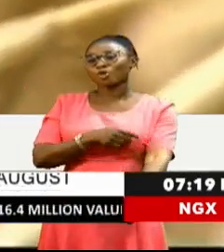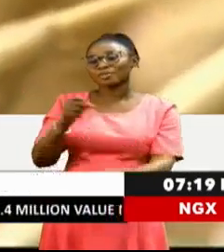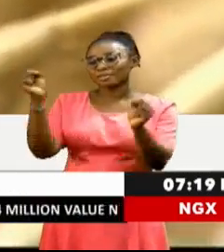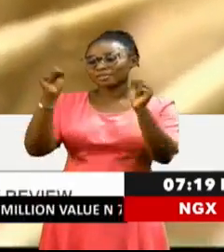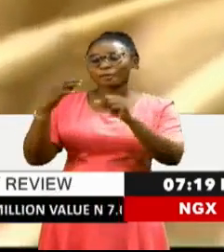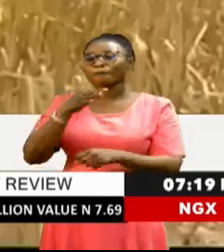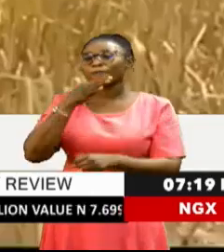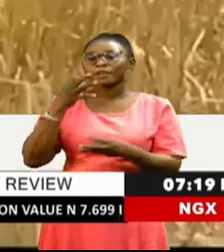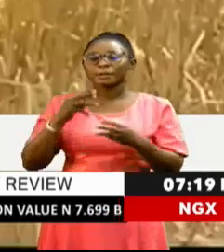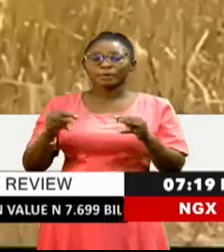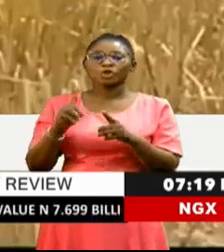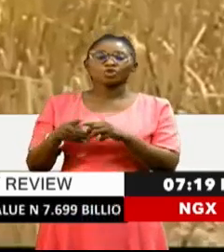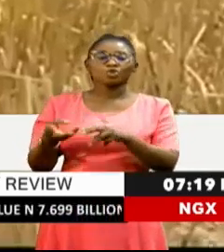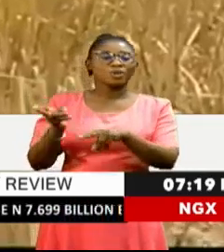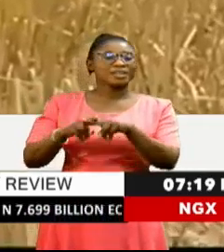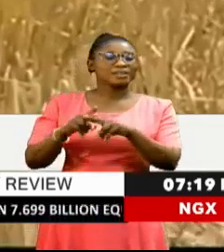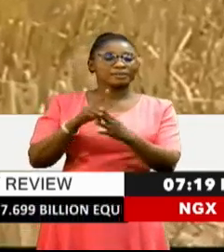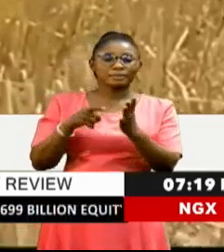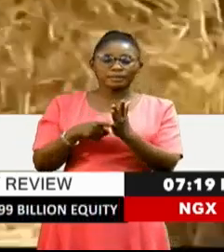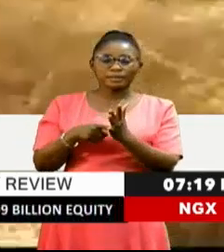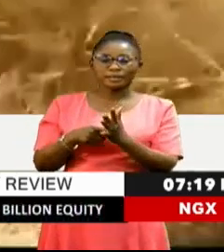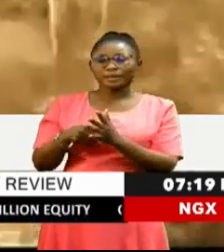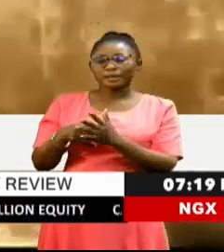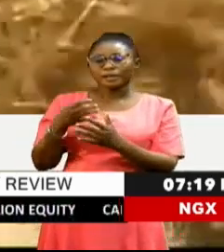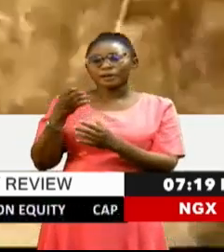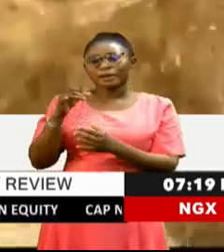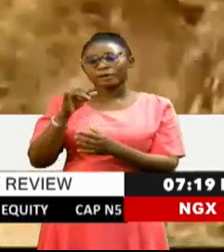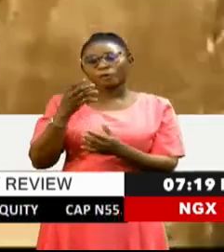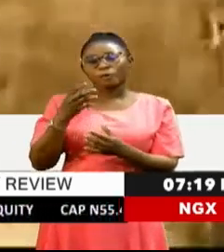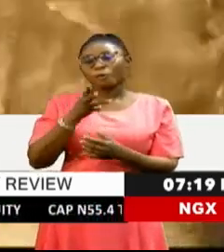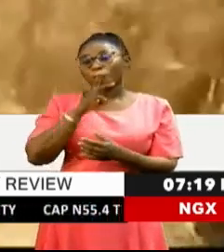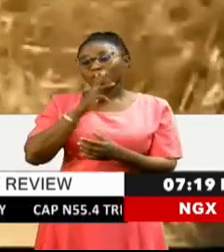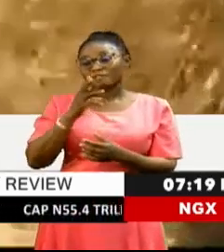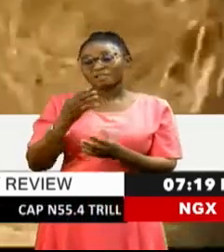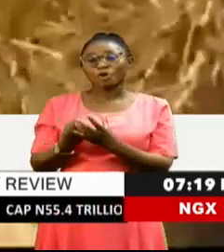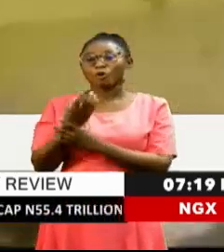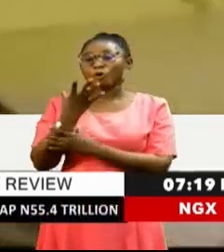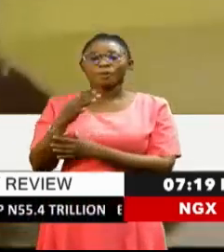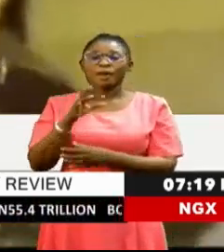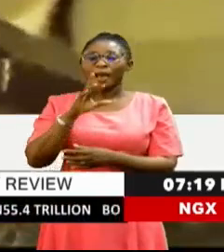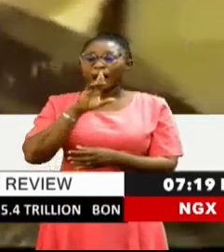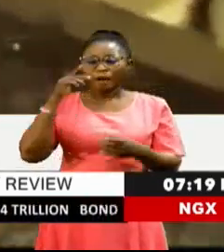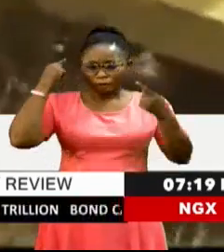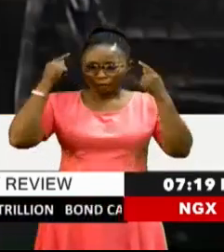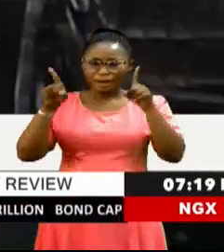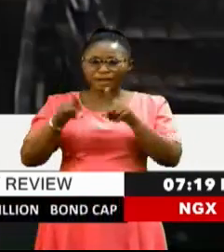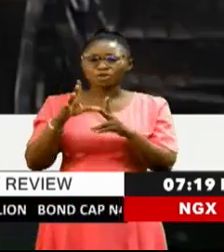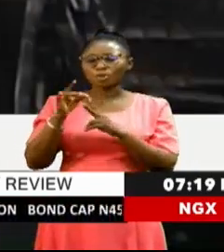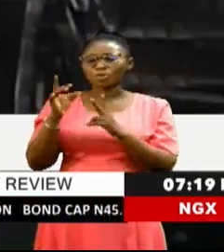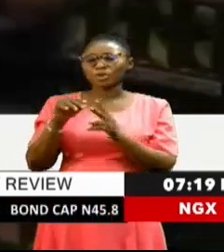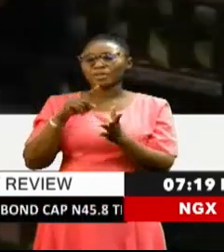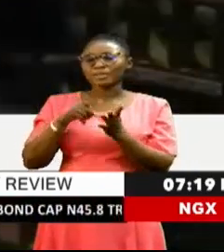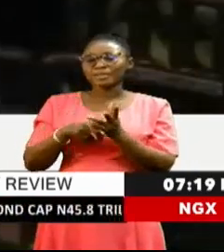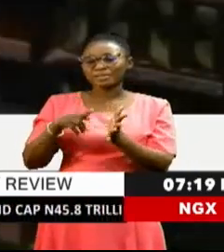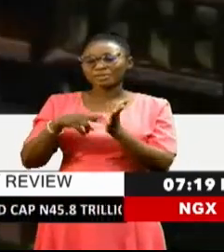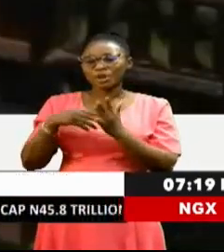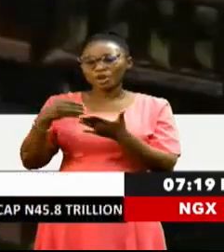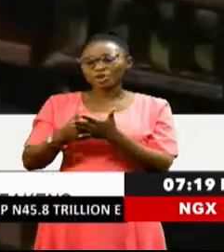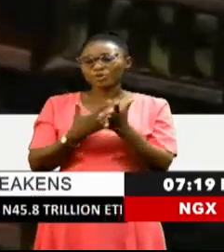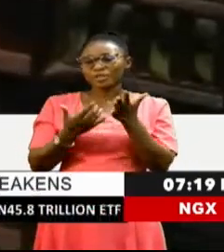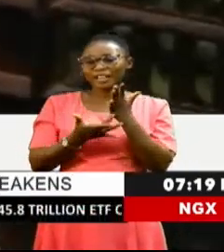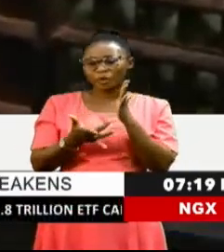production, irrigation and mechanization are considered viable options by experts. This in itself requires application of new